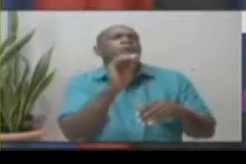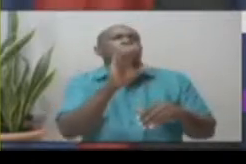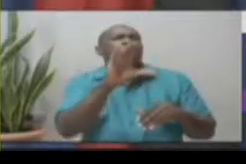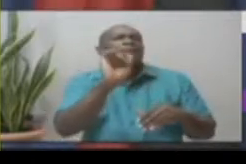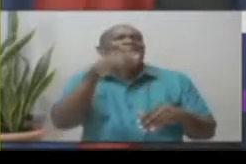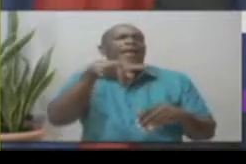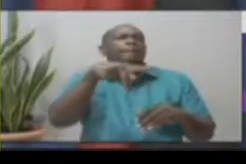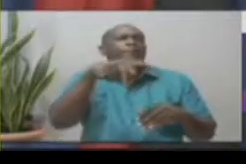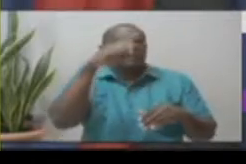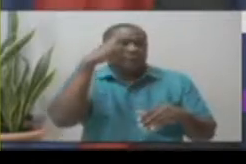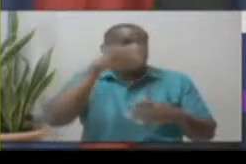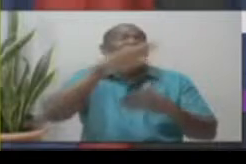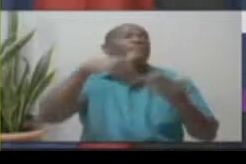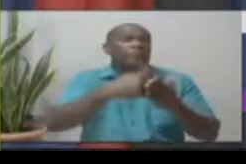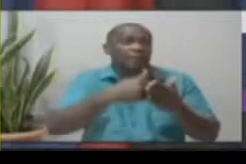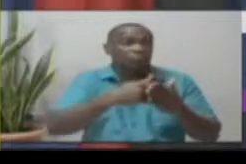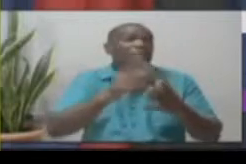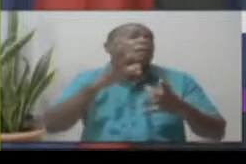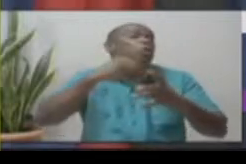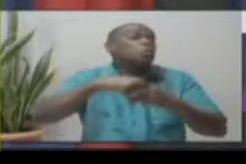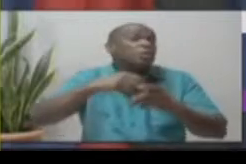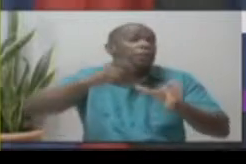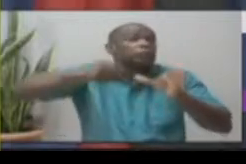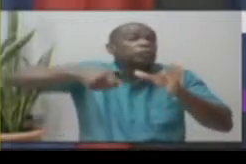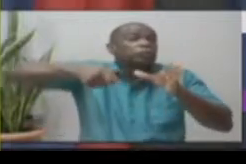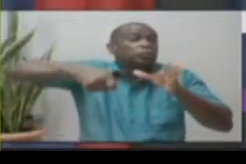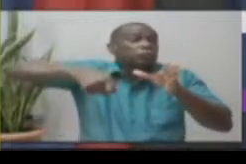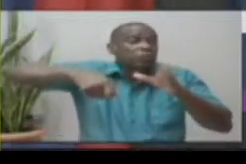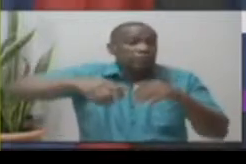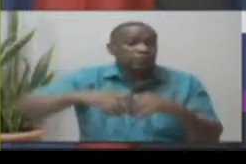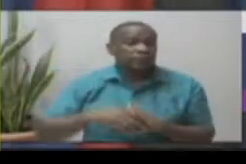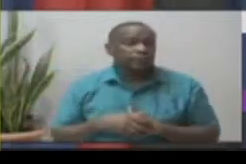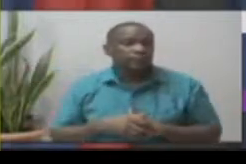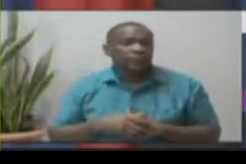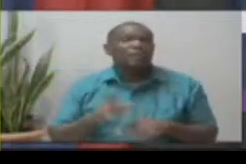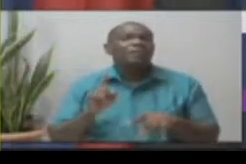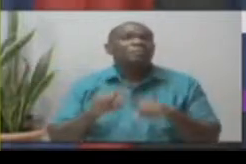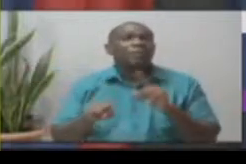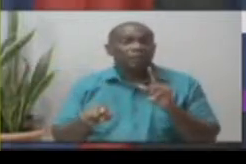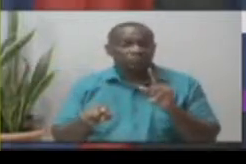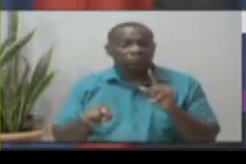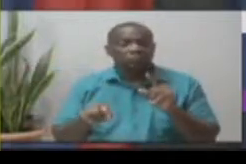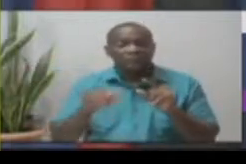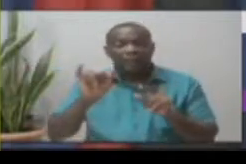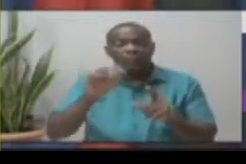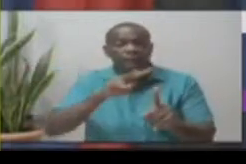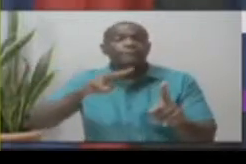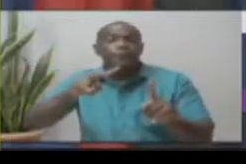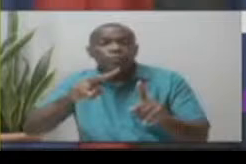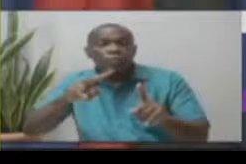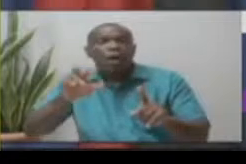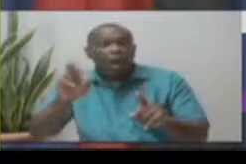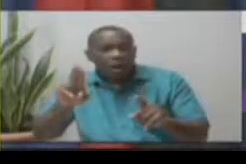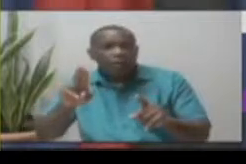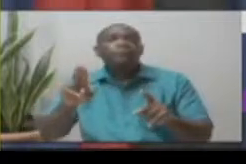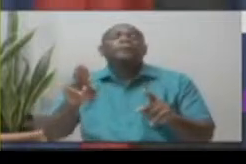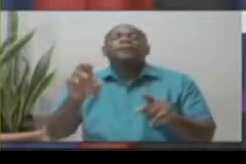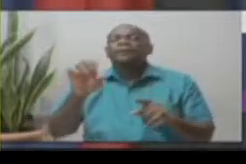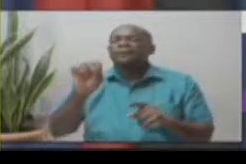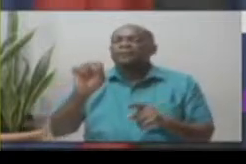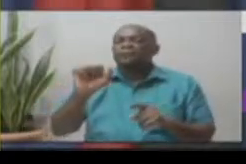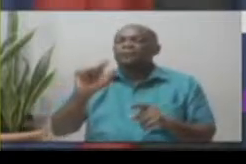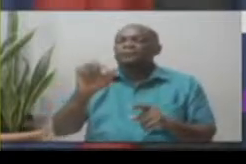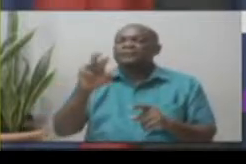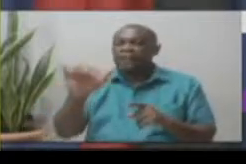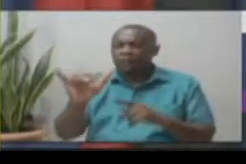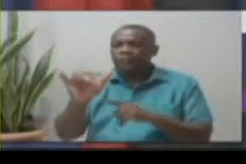including judges. But that said a lot about the Review Commission at the time, because everybody who knows anything about